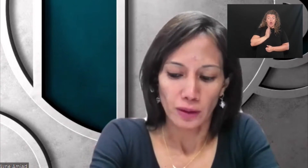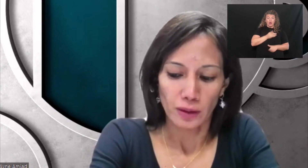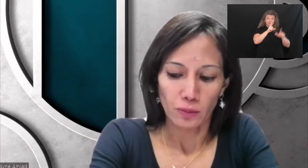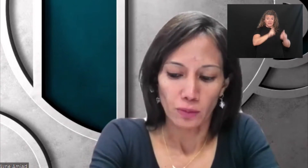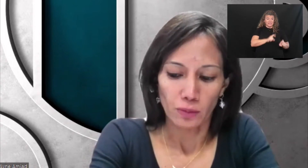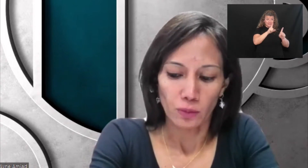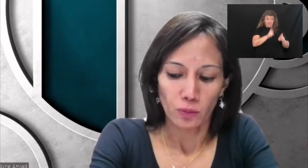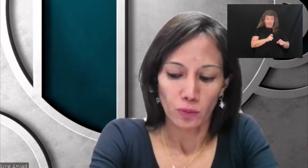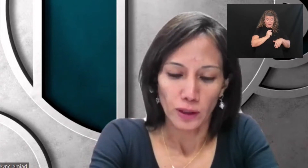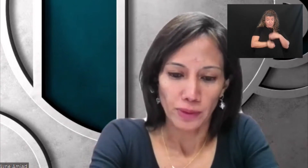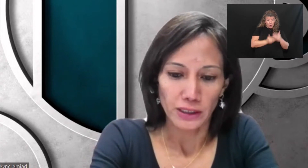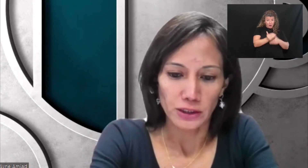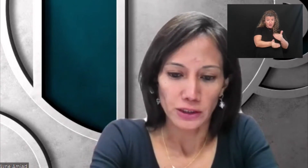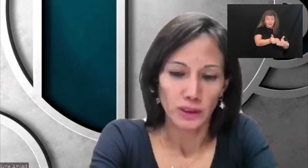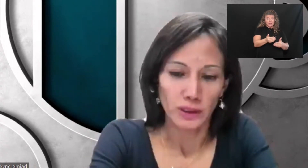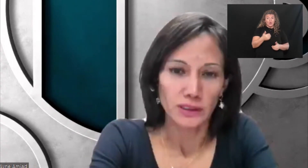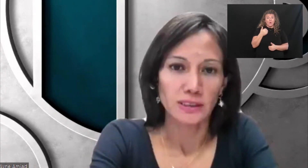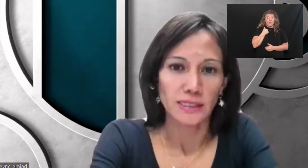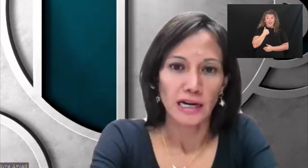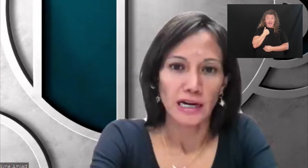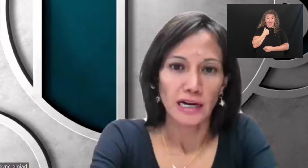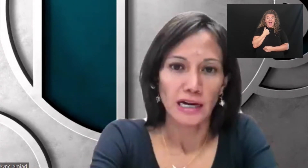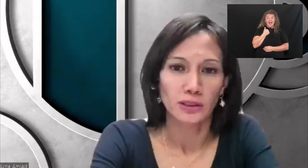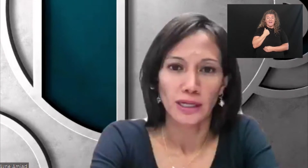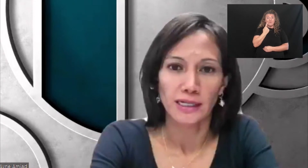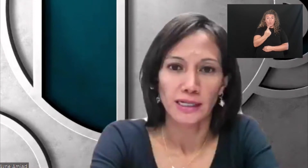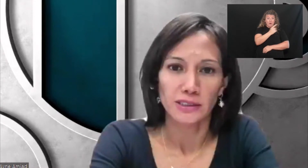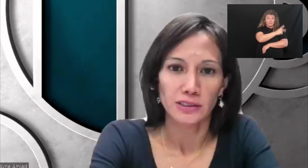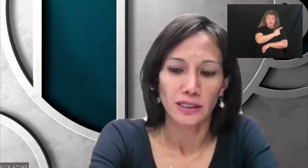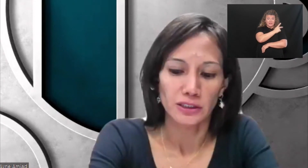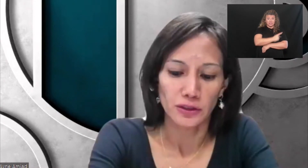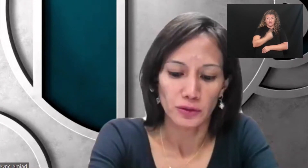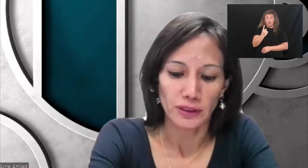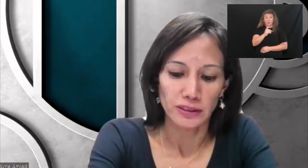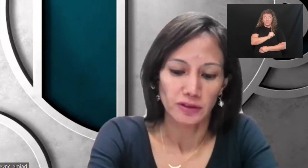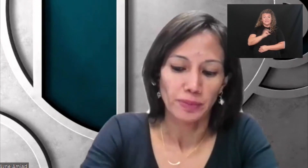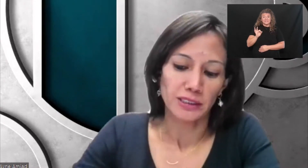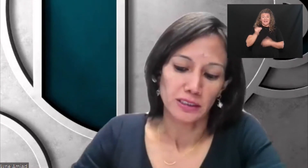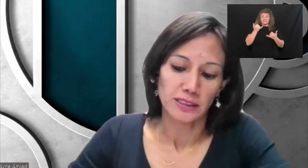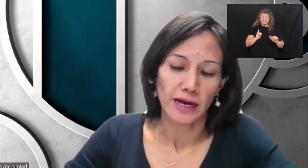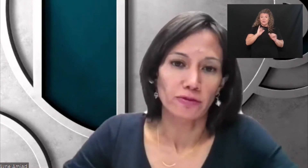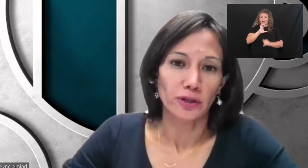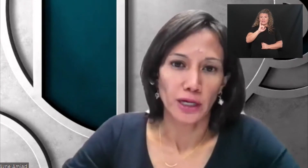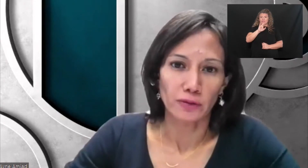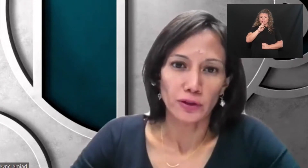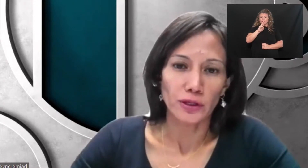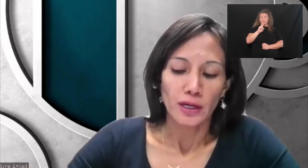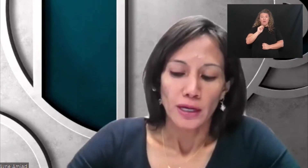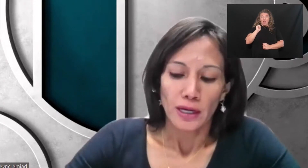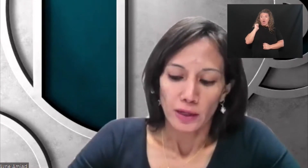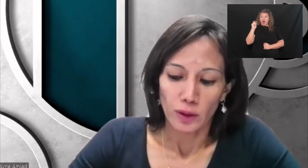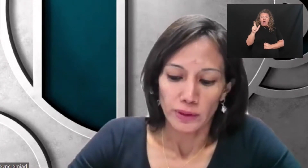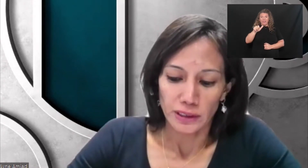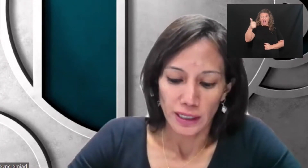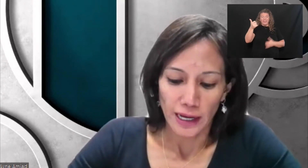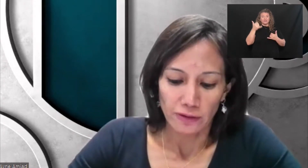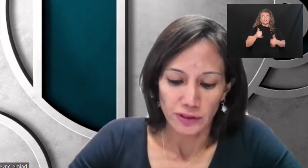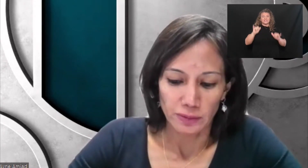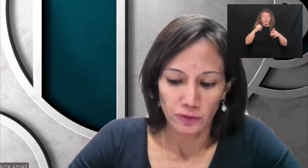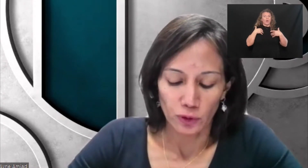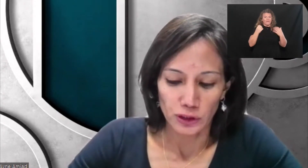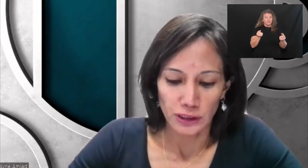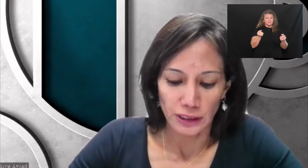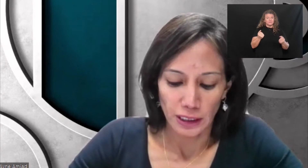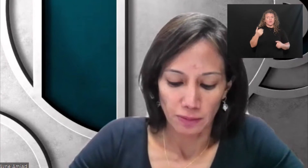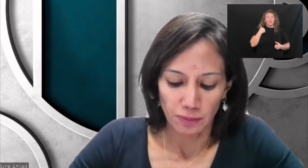have 1 patient and 1 staff member who's still in isolation. The rest of the patients have recovered. And while we did have